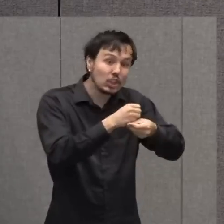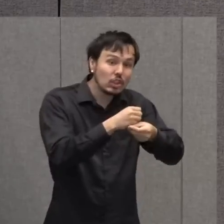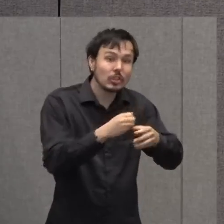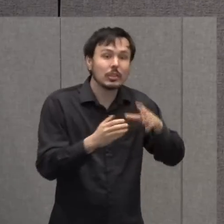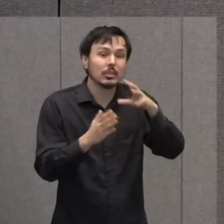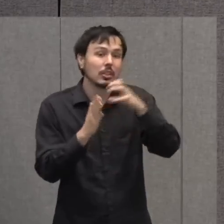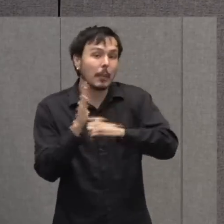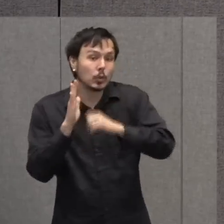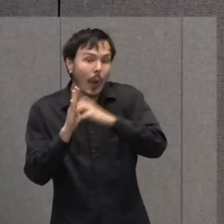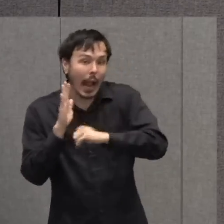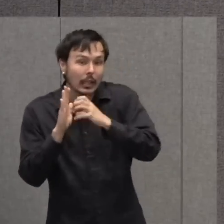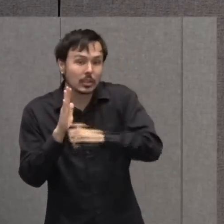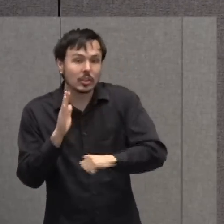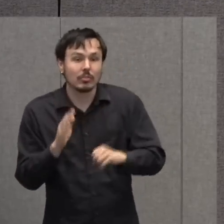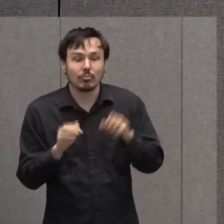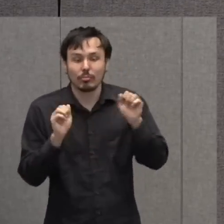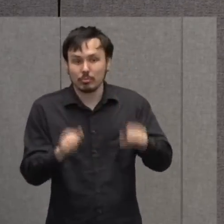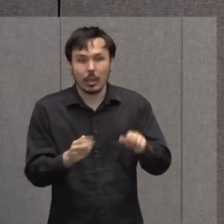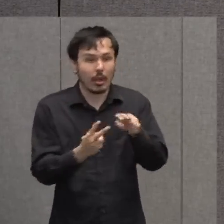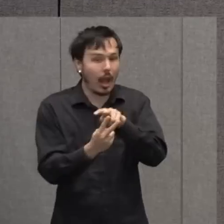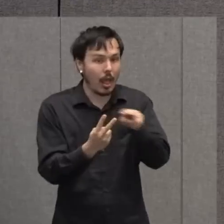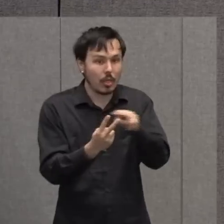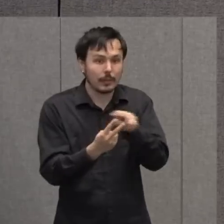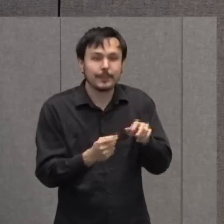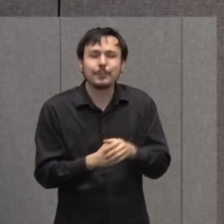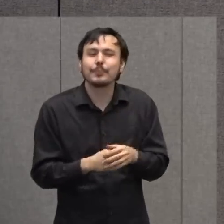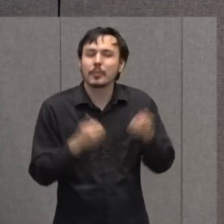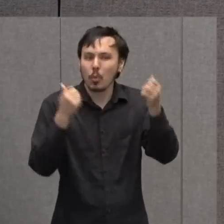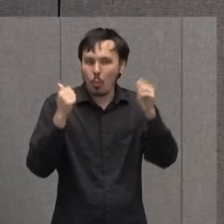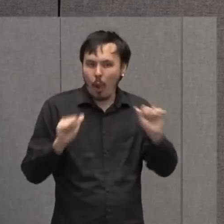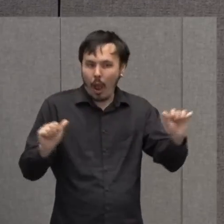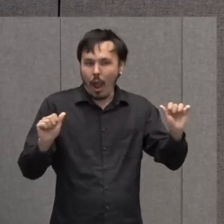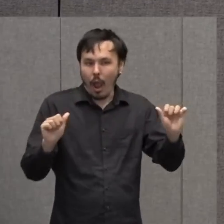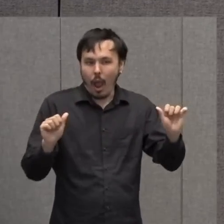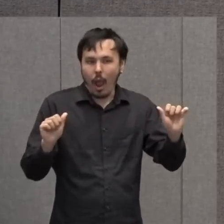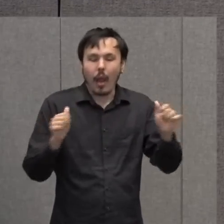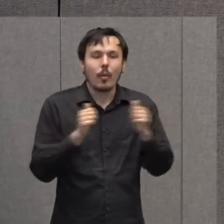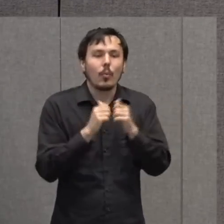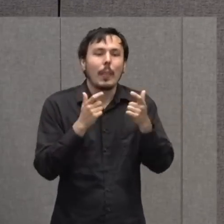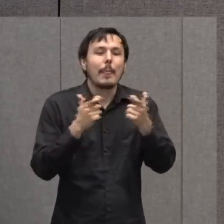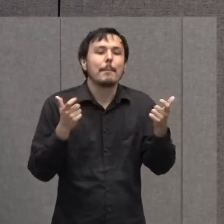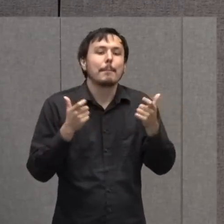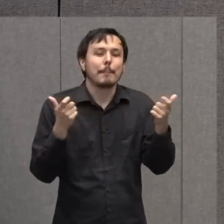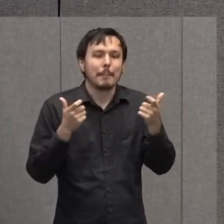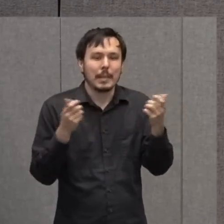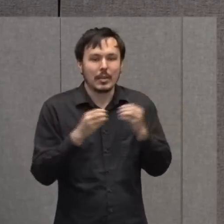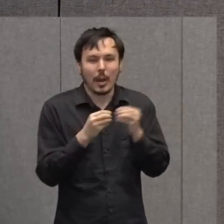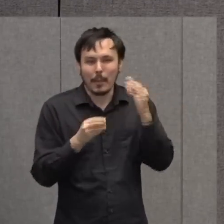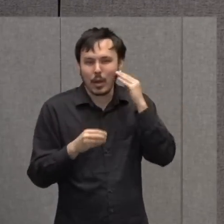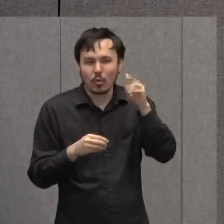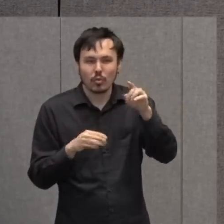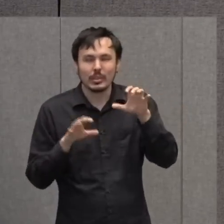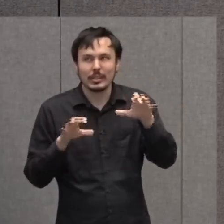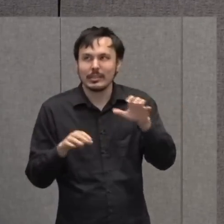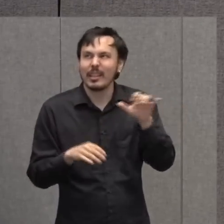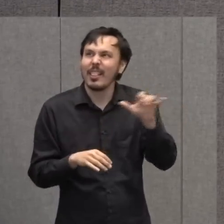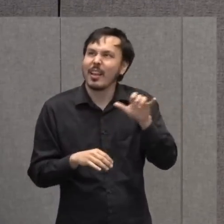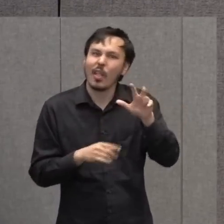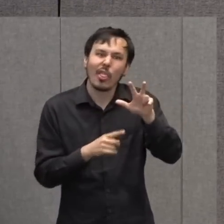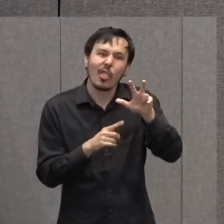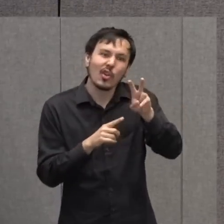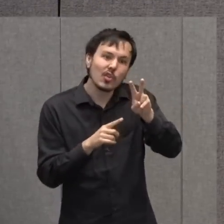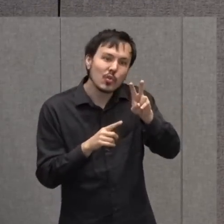subtraction equations. And so try it with a bigger number. Well, I know that you've done like the number, I think 32 with